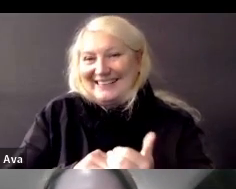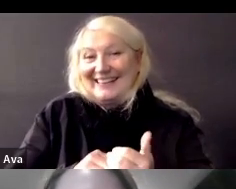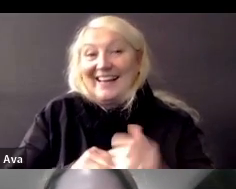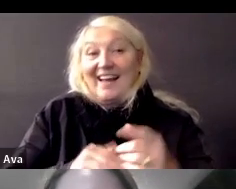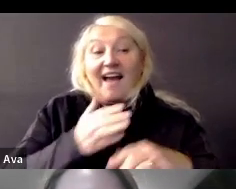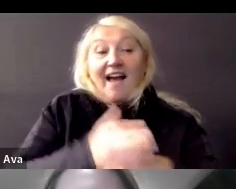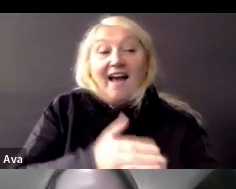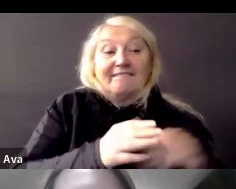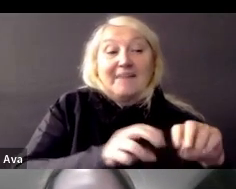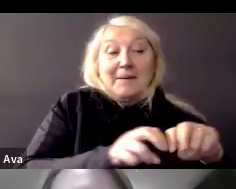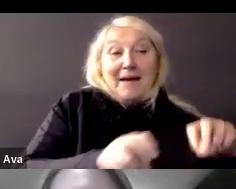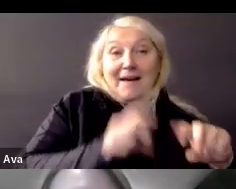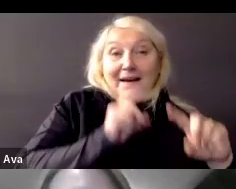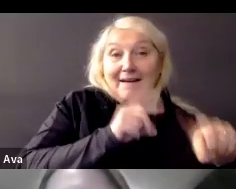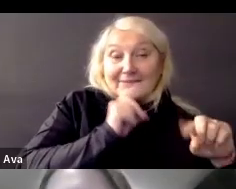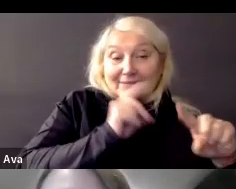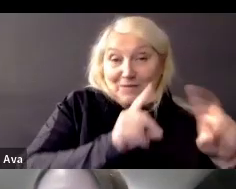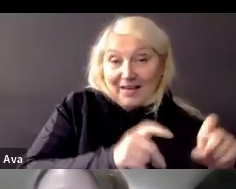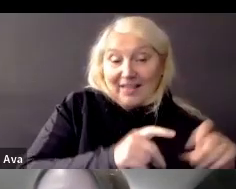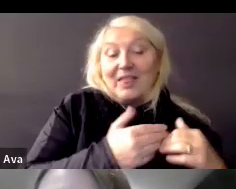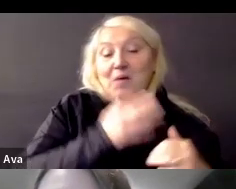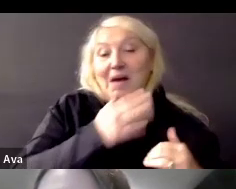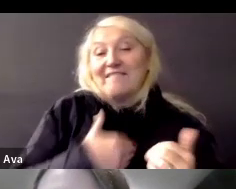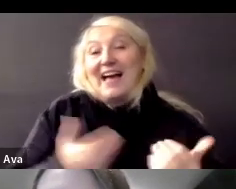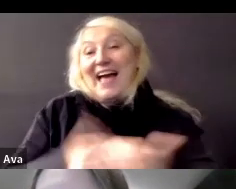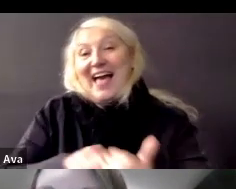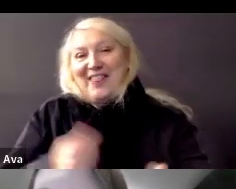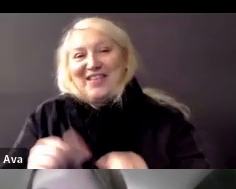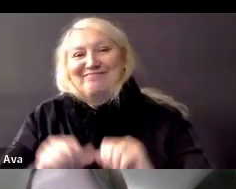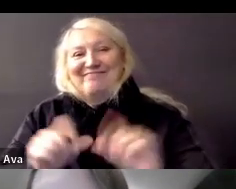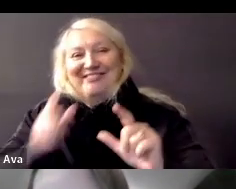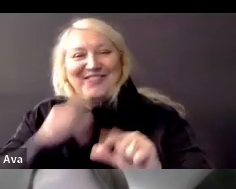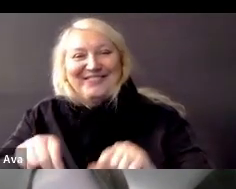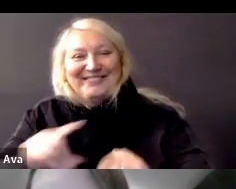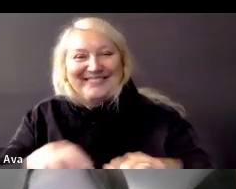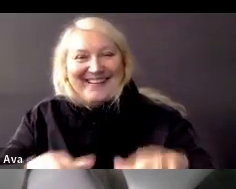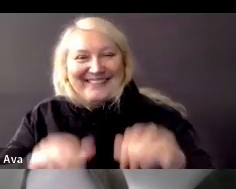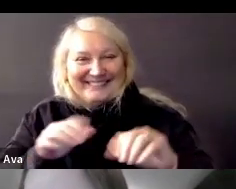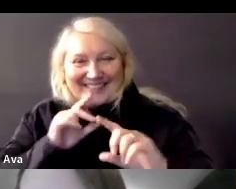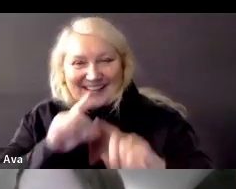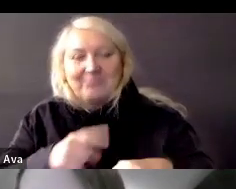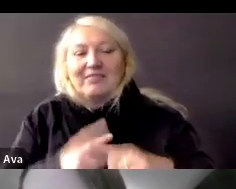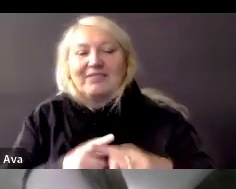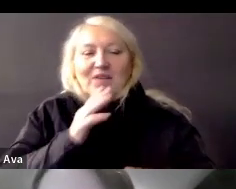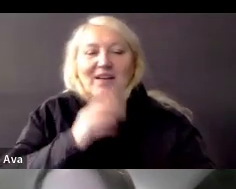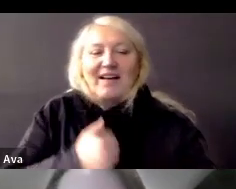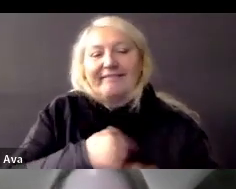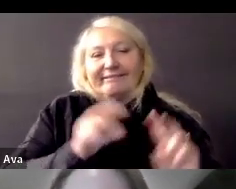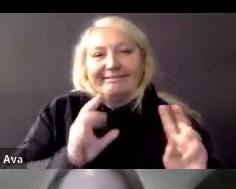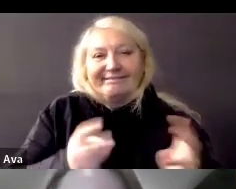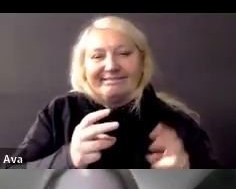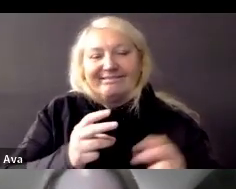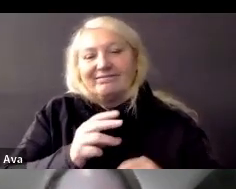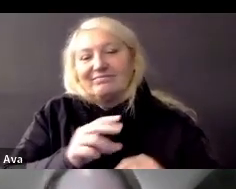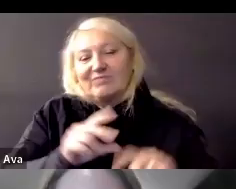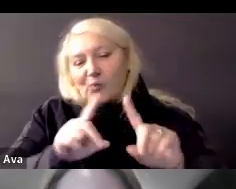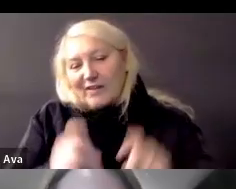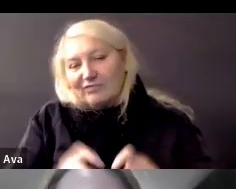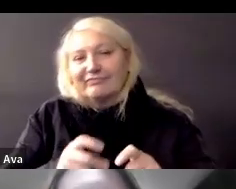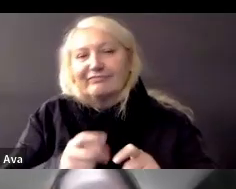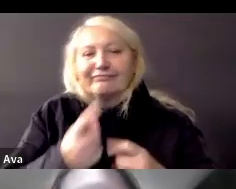this final question, and then we will move into the question and answer portion of our panel discussion today.